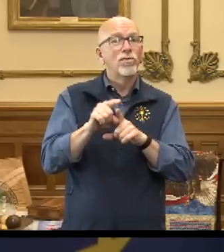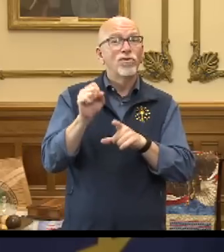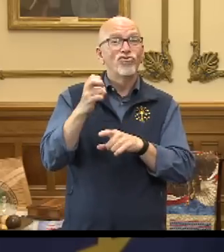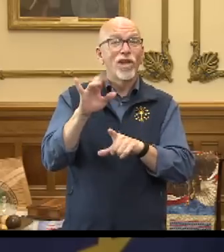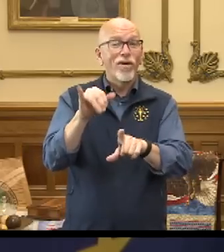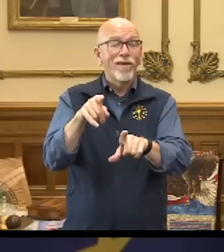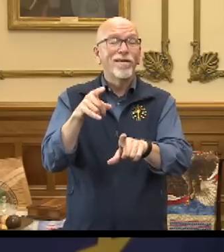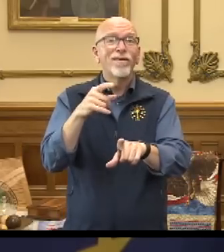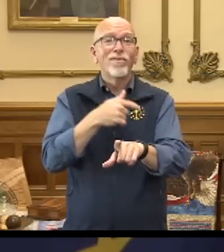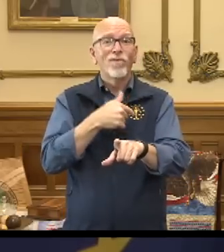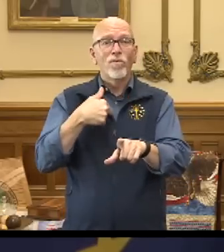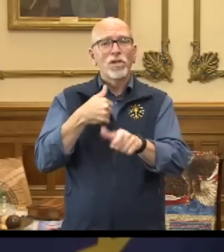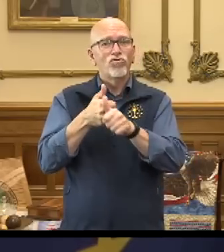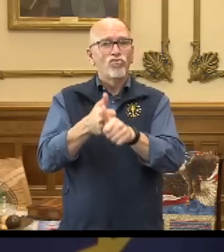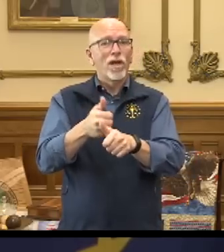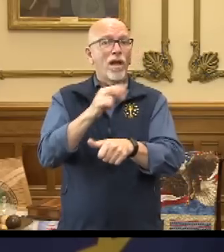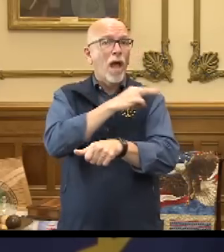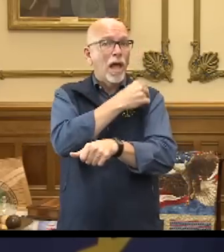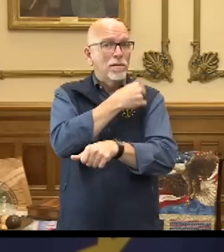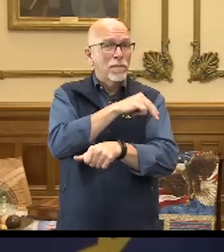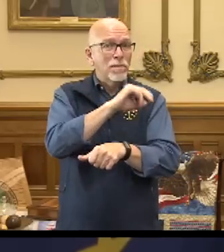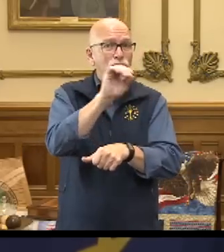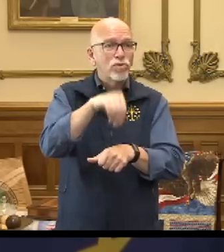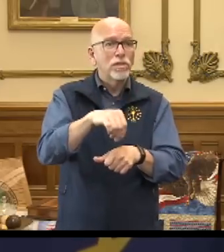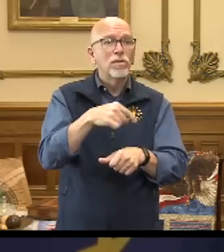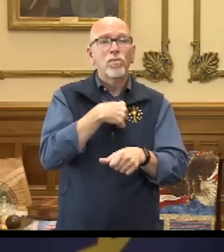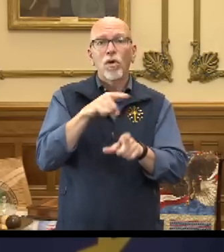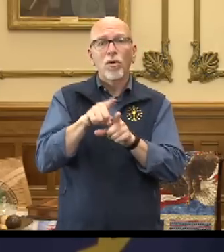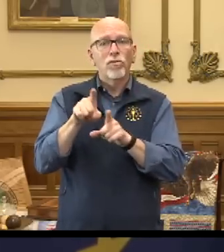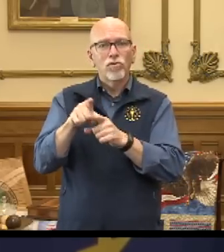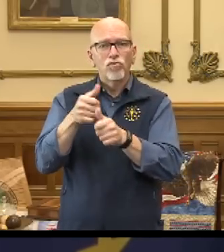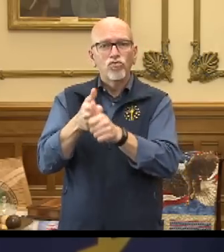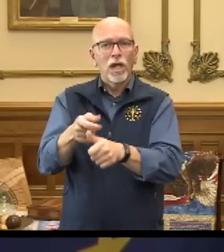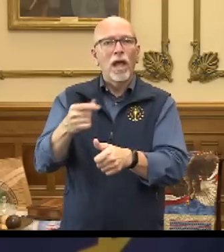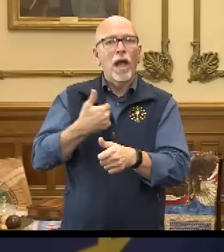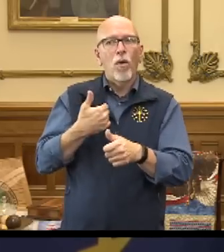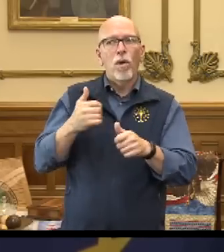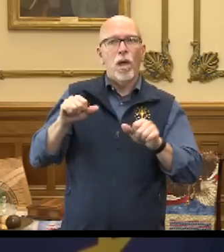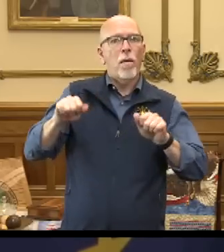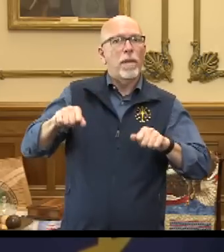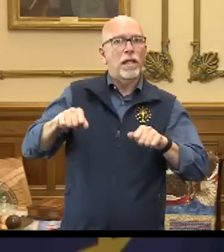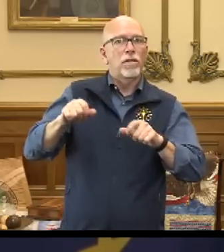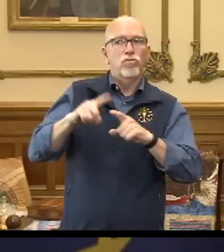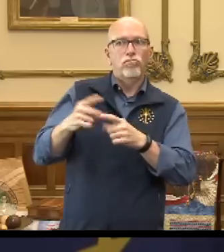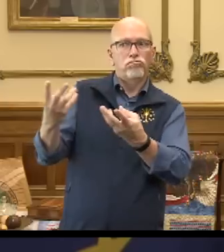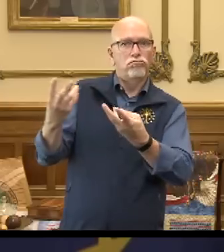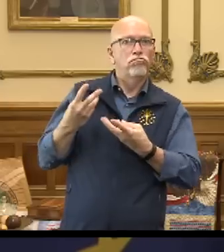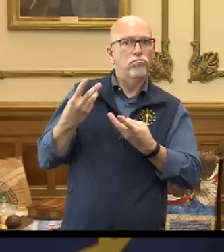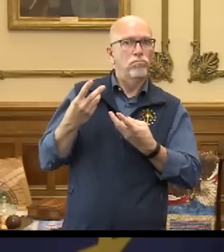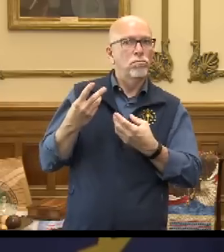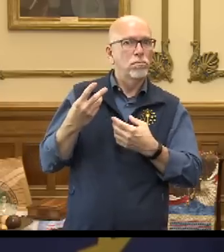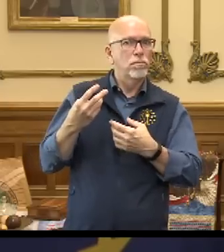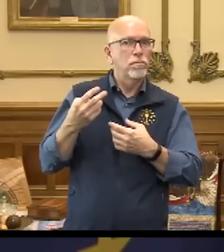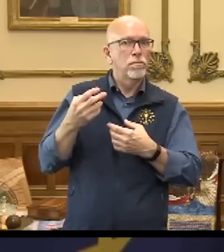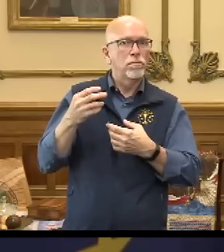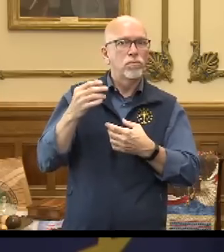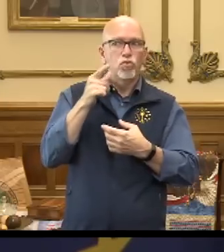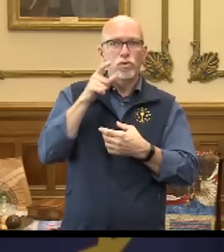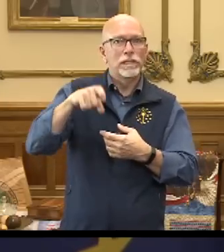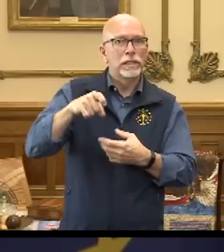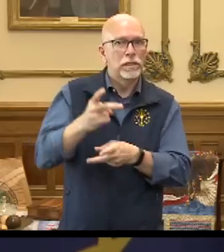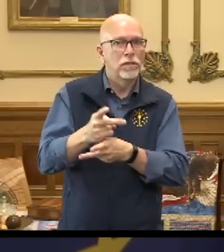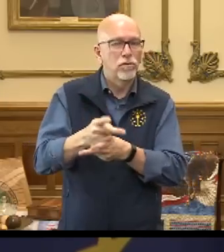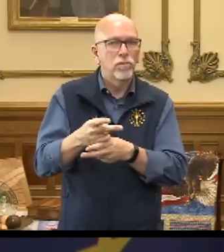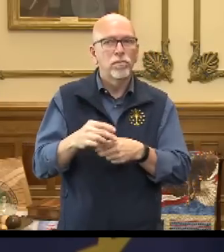also track, you mentioned hospitalization rates, we also track our capacity to treat those who are in need of